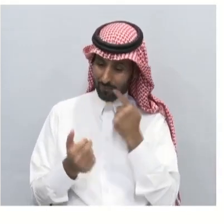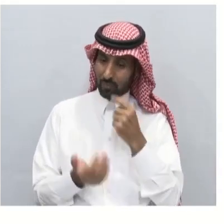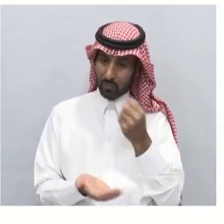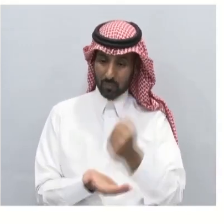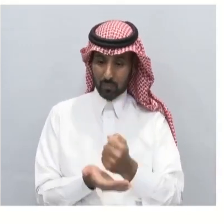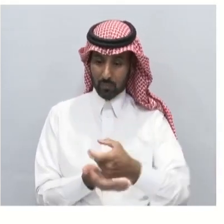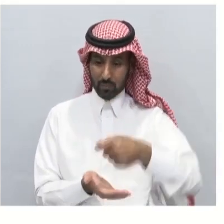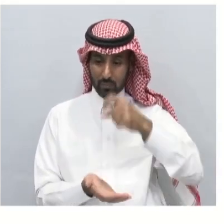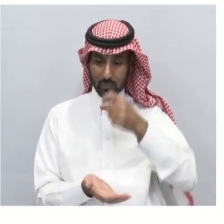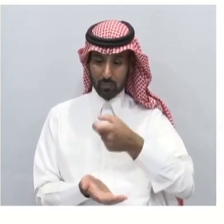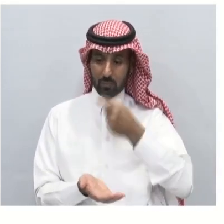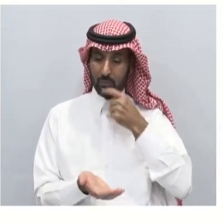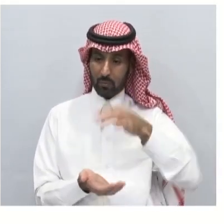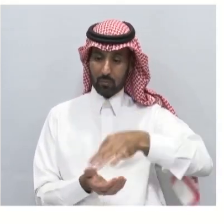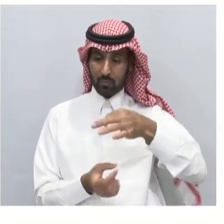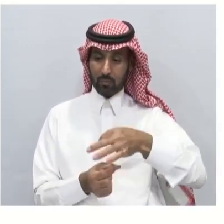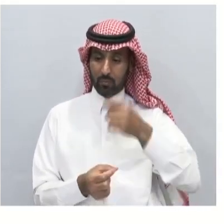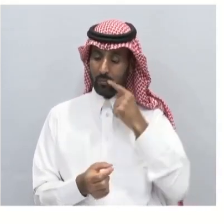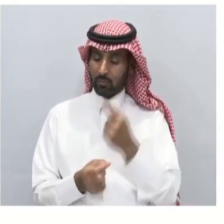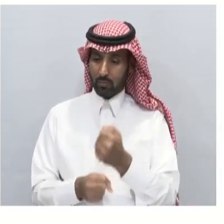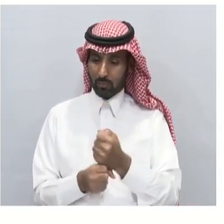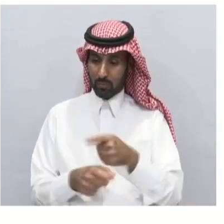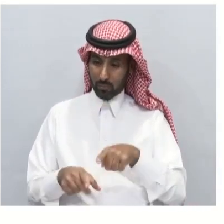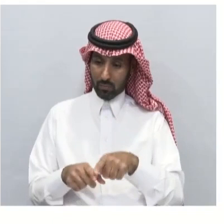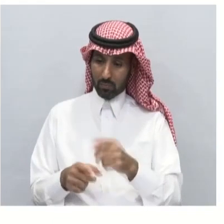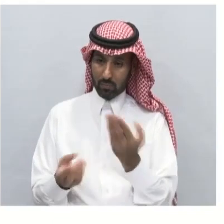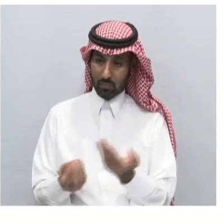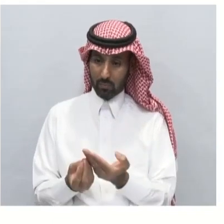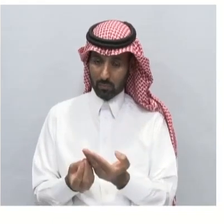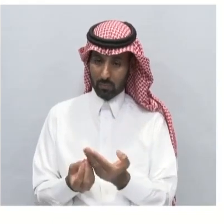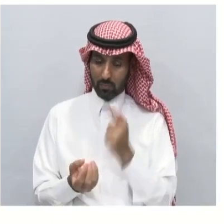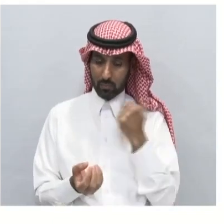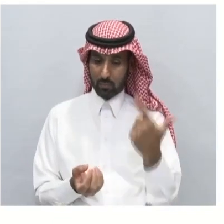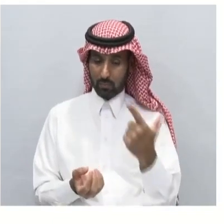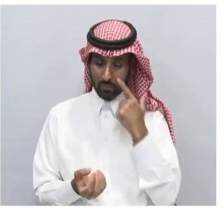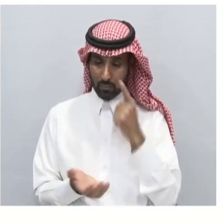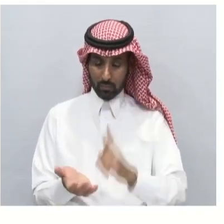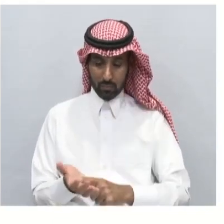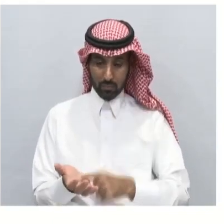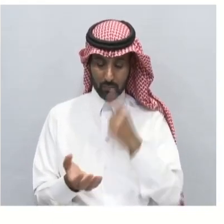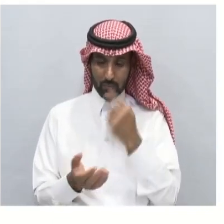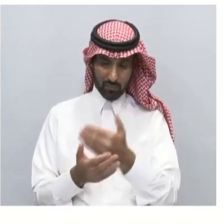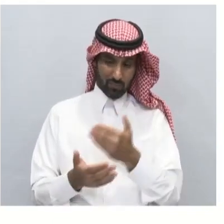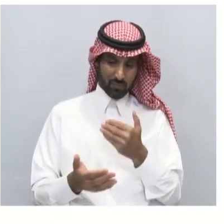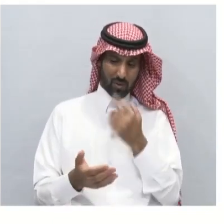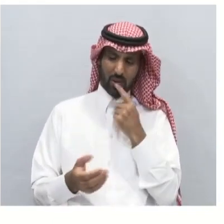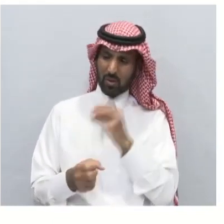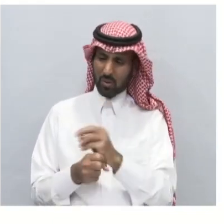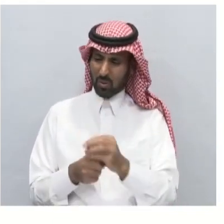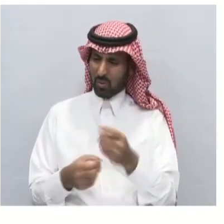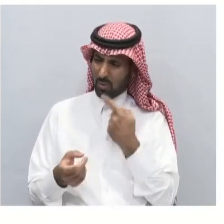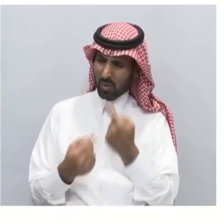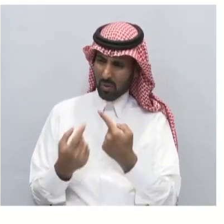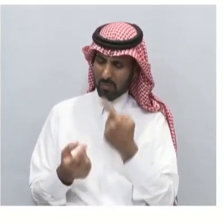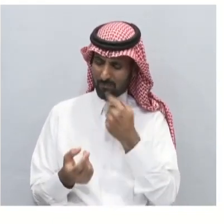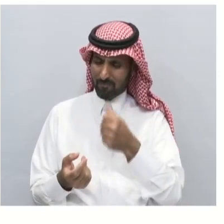offer for coffee or tea from a business colleague. Seven, make sure to avoid jokes that people in